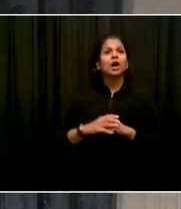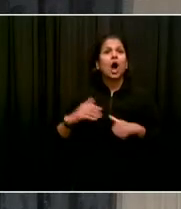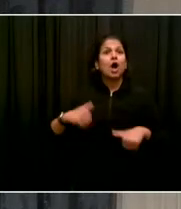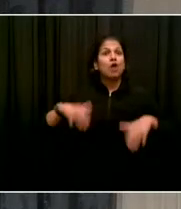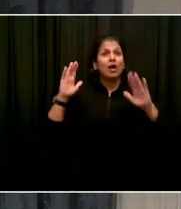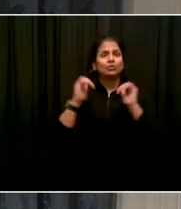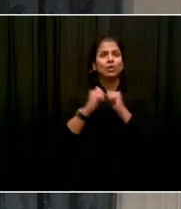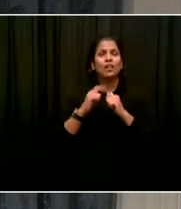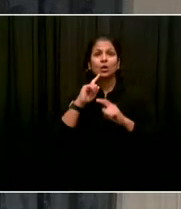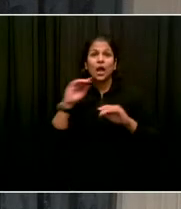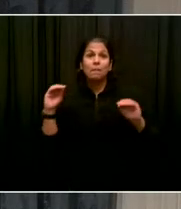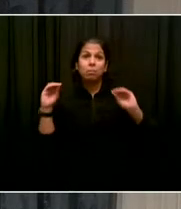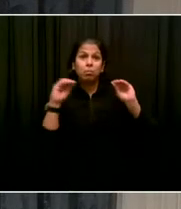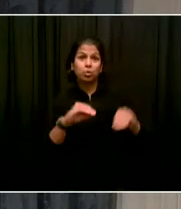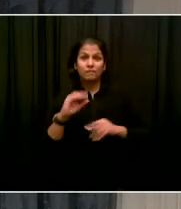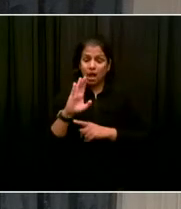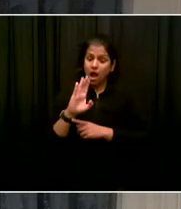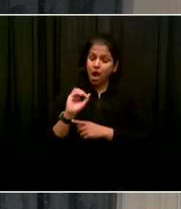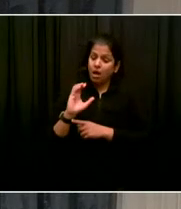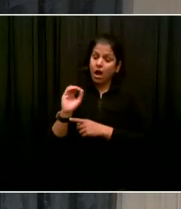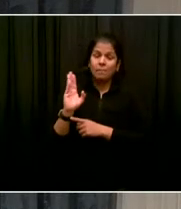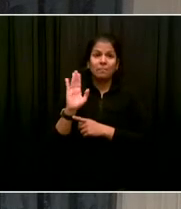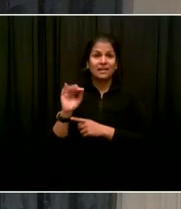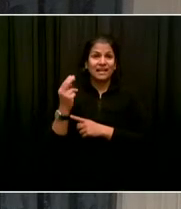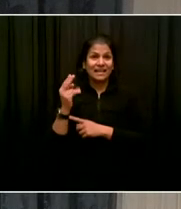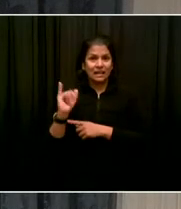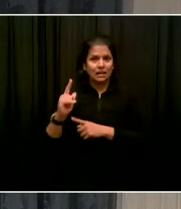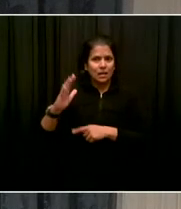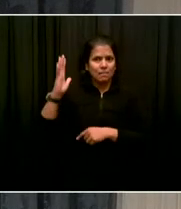I love it. So what do you say about the future of New York City?